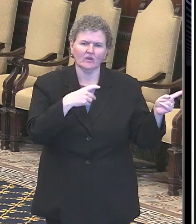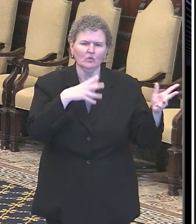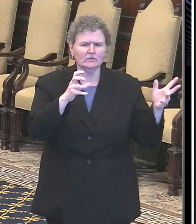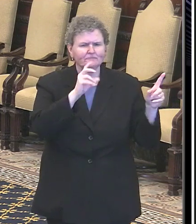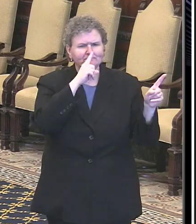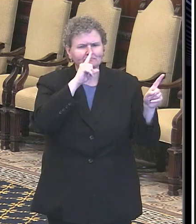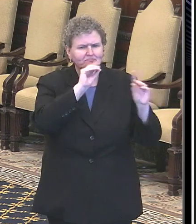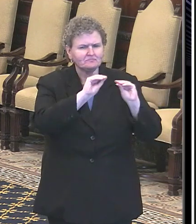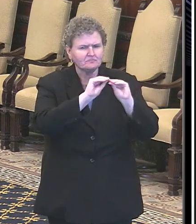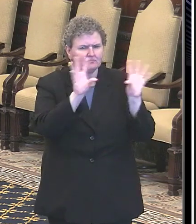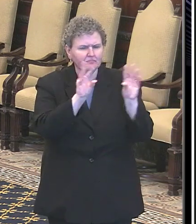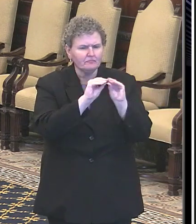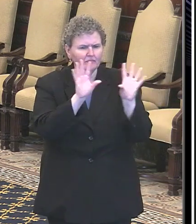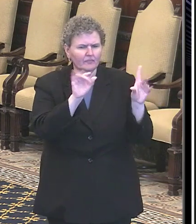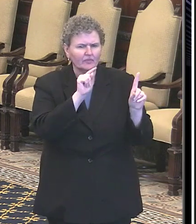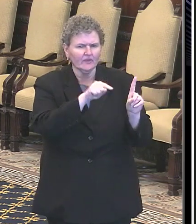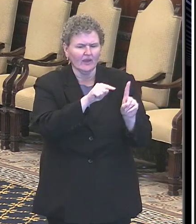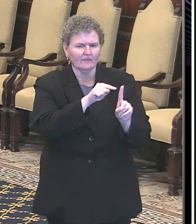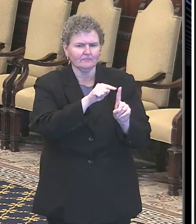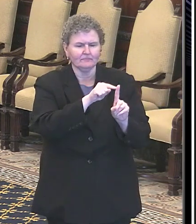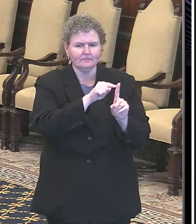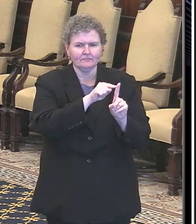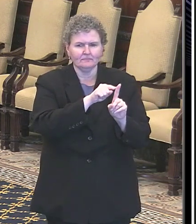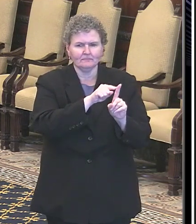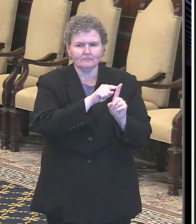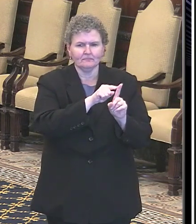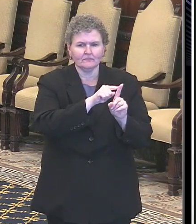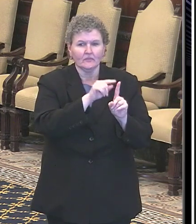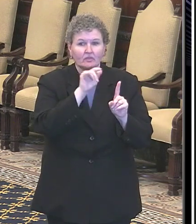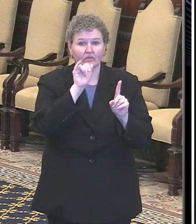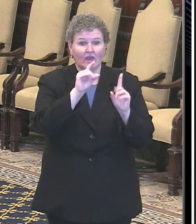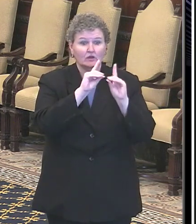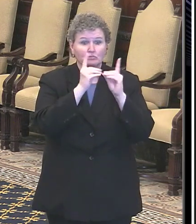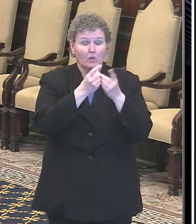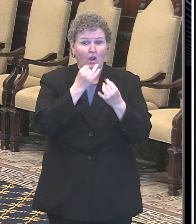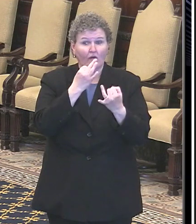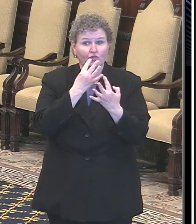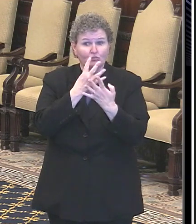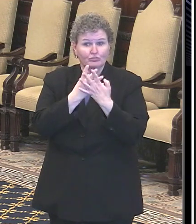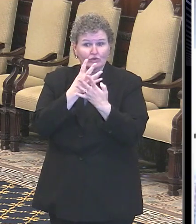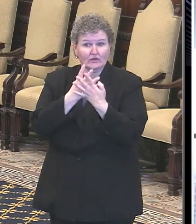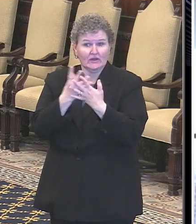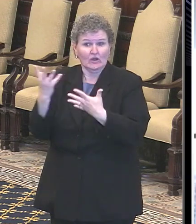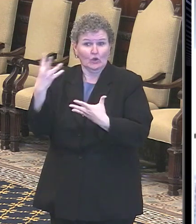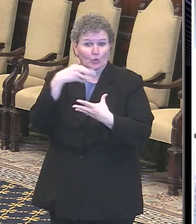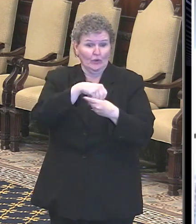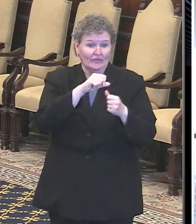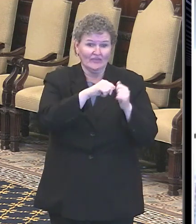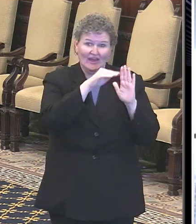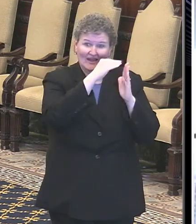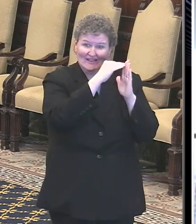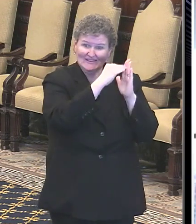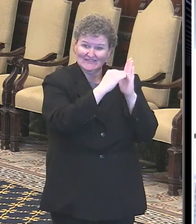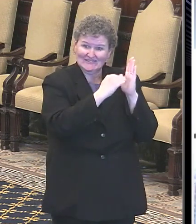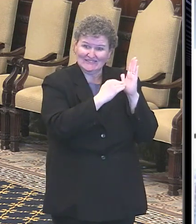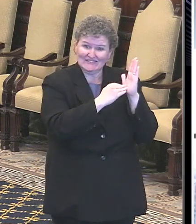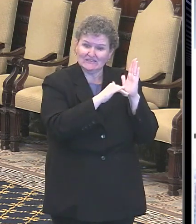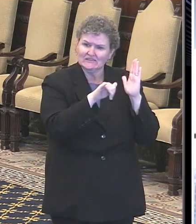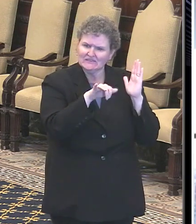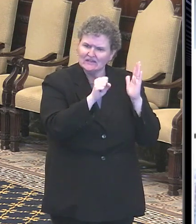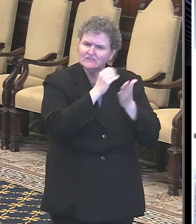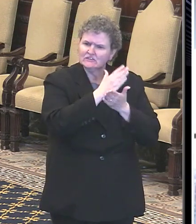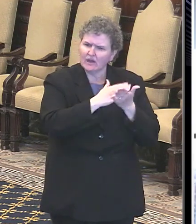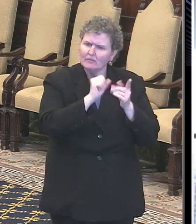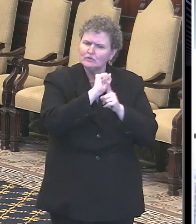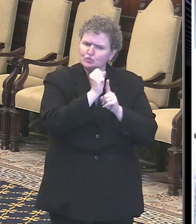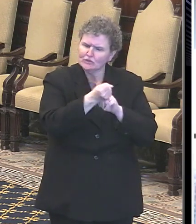released inmates from the Department of Prisons be included in that criteria or not? Yes, in some cases.